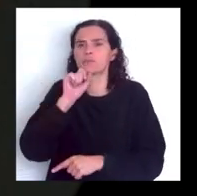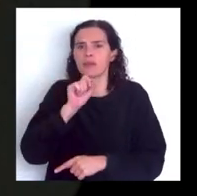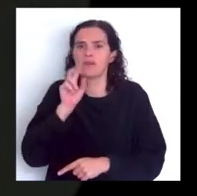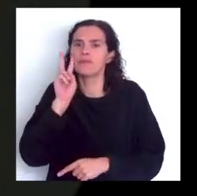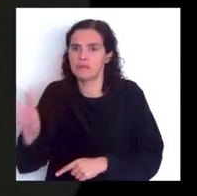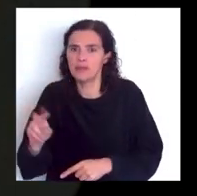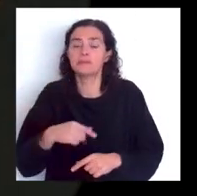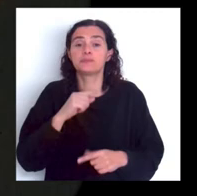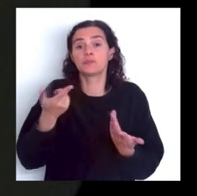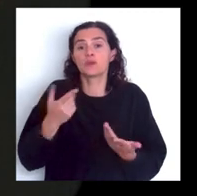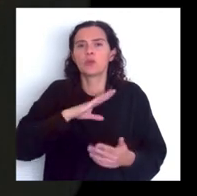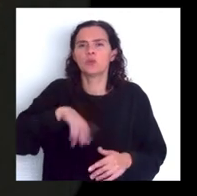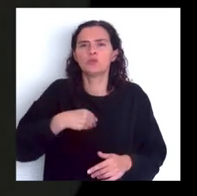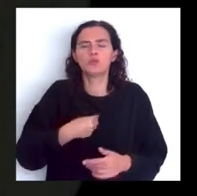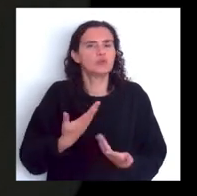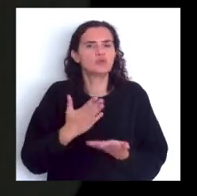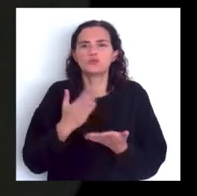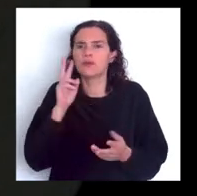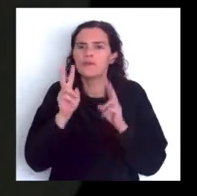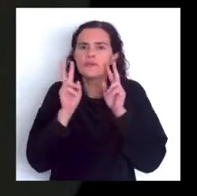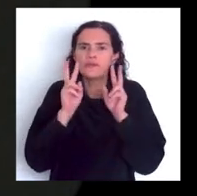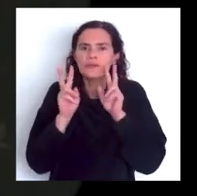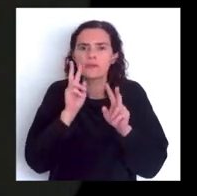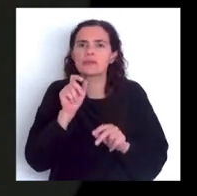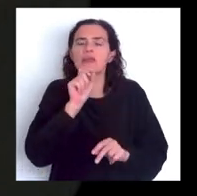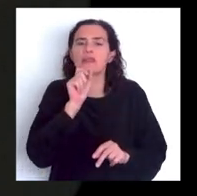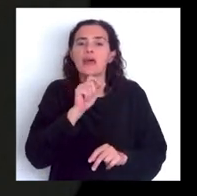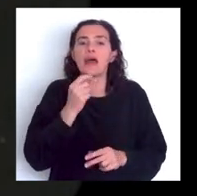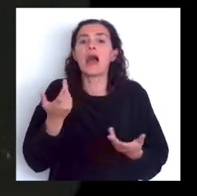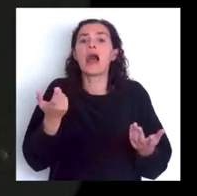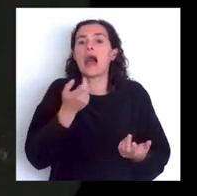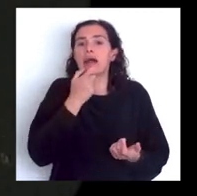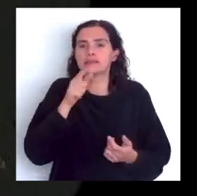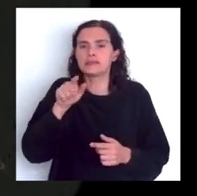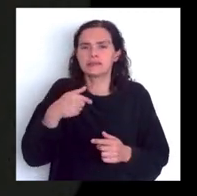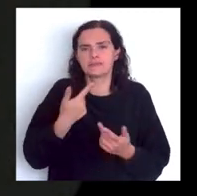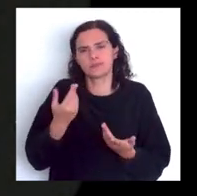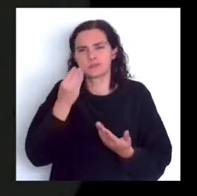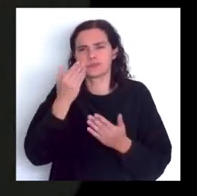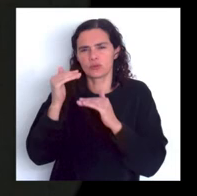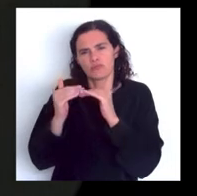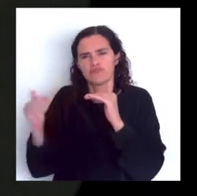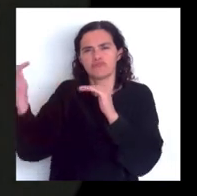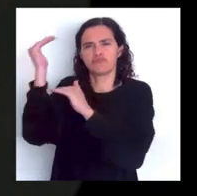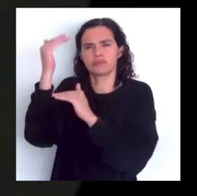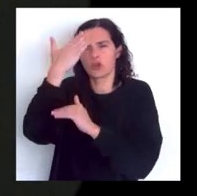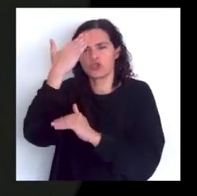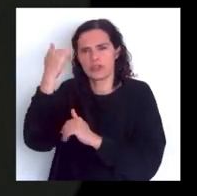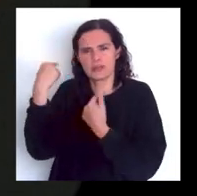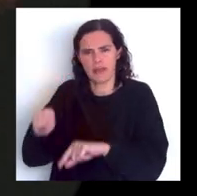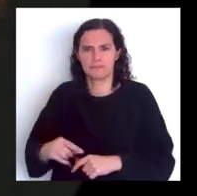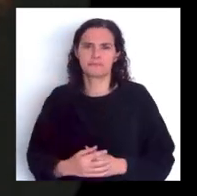them actually can see, a world which is only visible with their